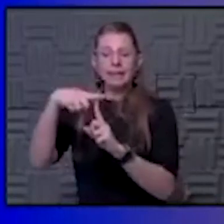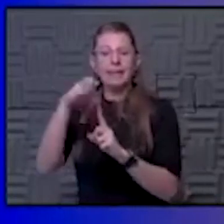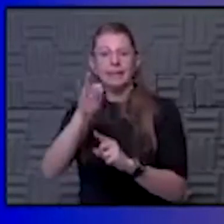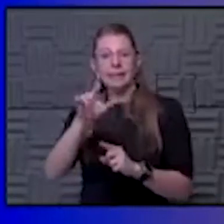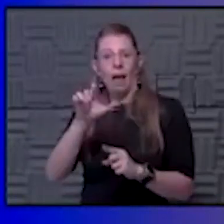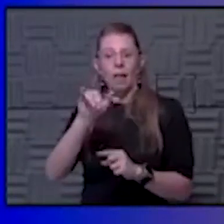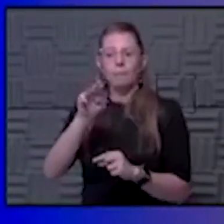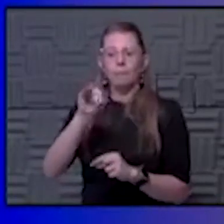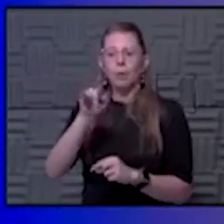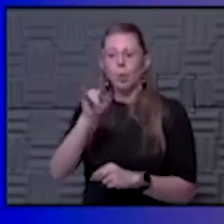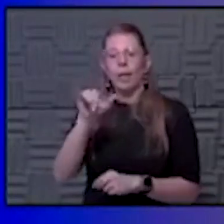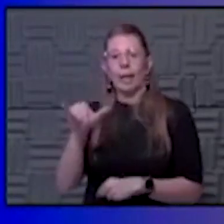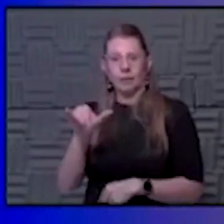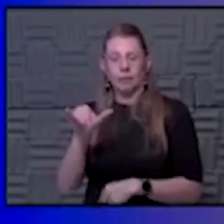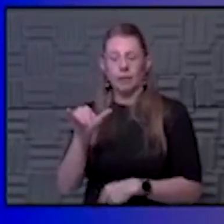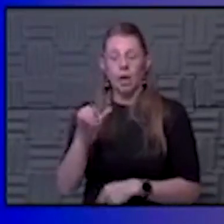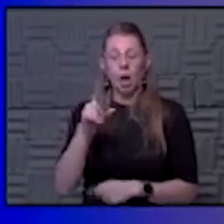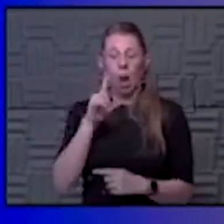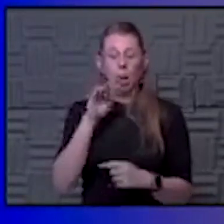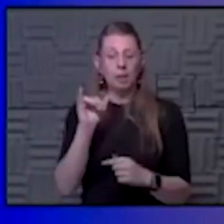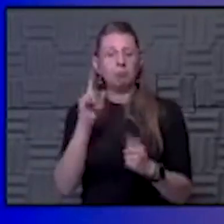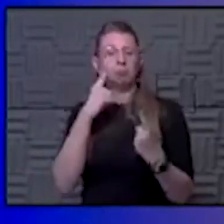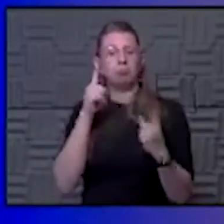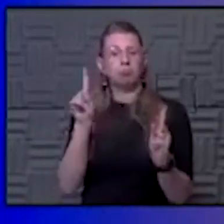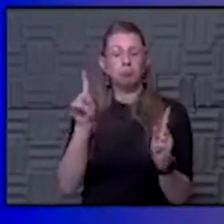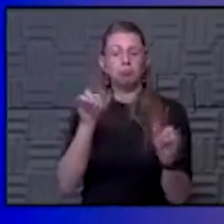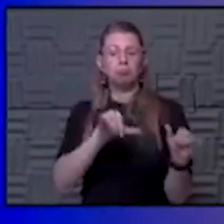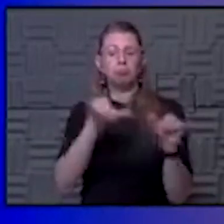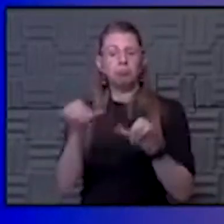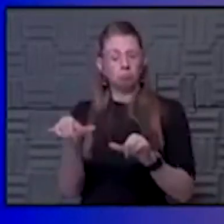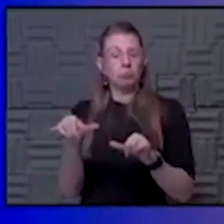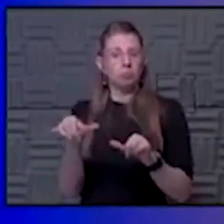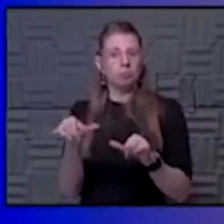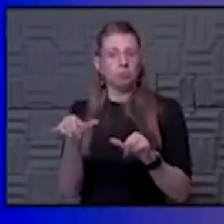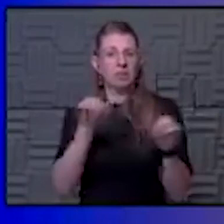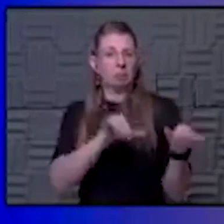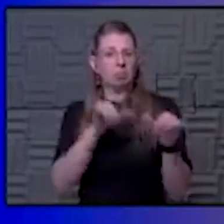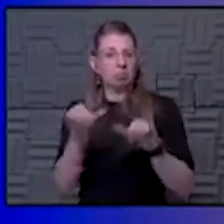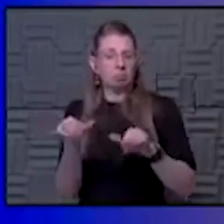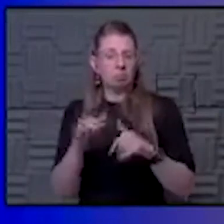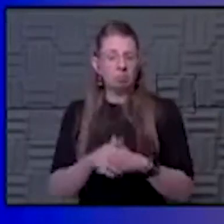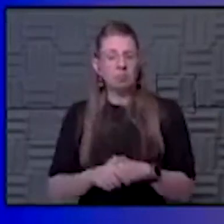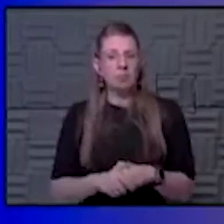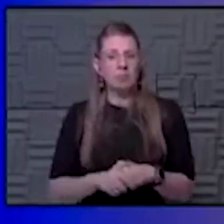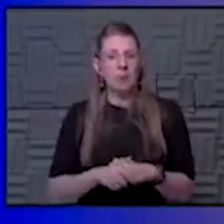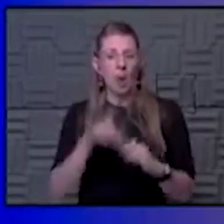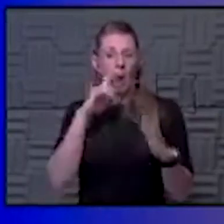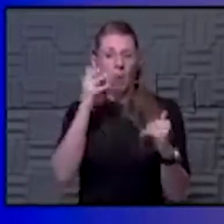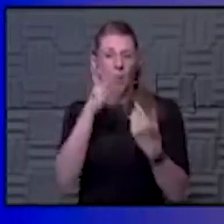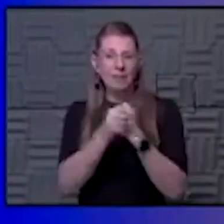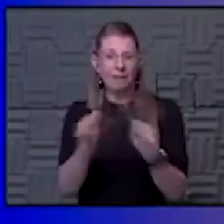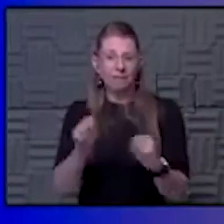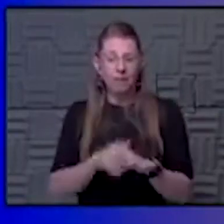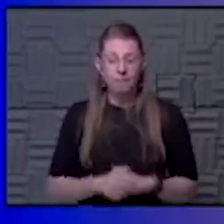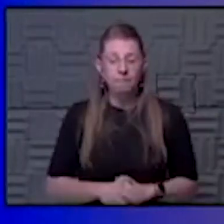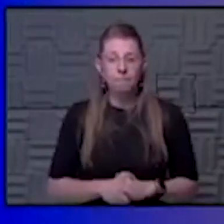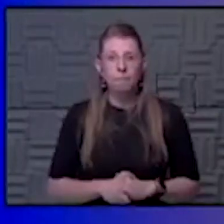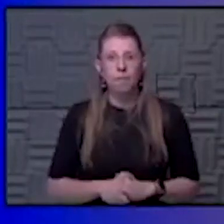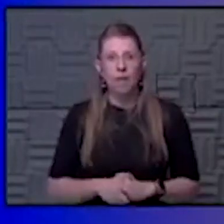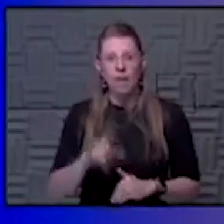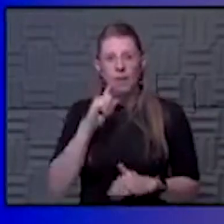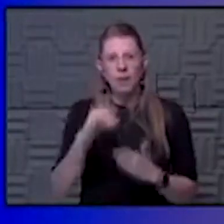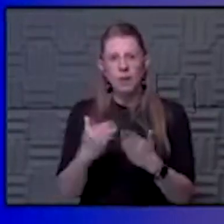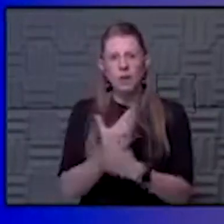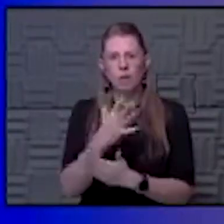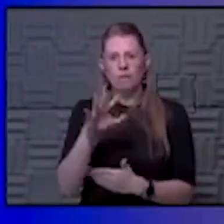it looks like the efficacy is just the same, essentially the same. Hopefully it'll be safe. They have a new, I think they have a